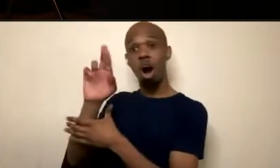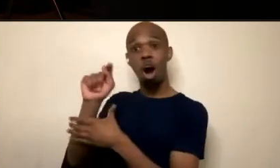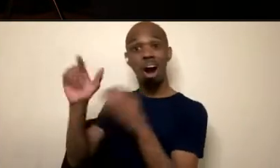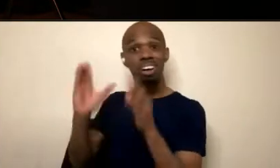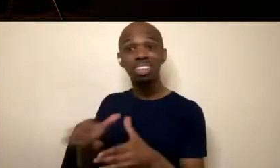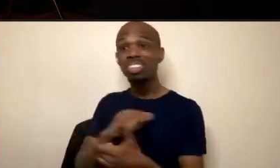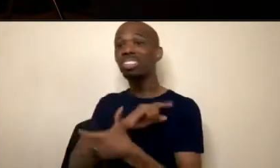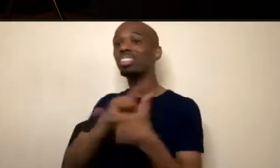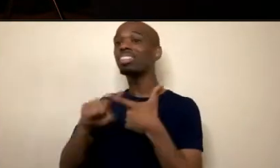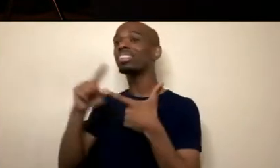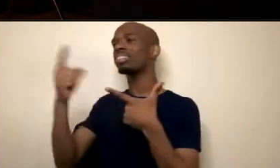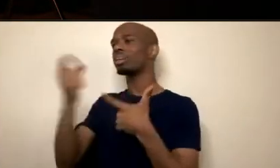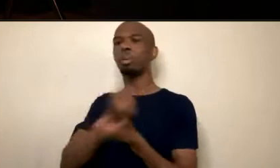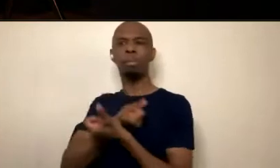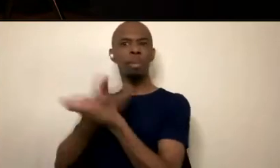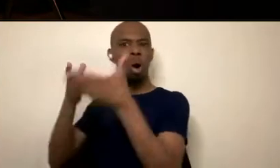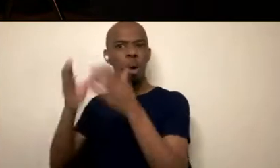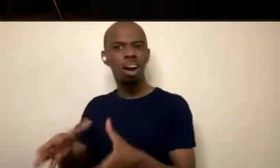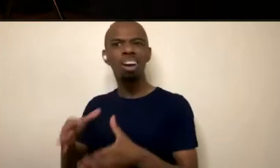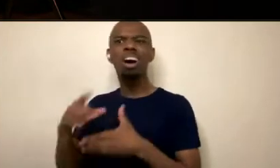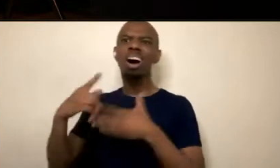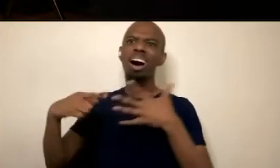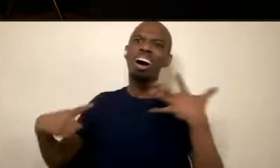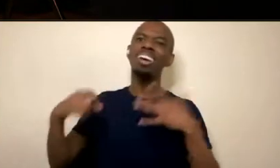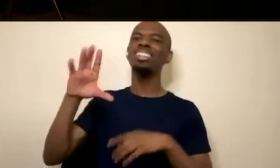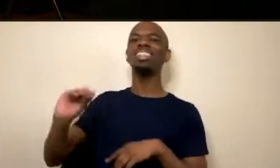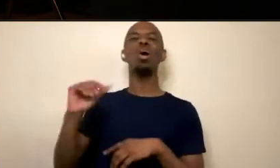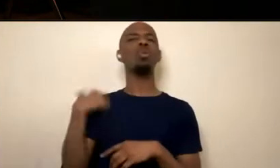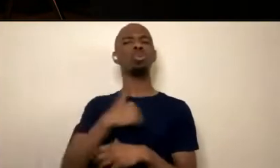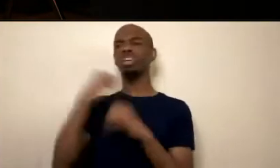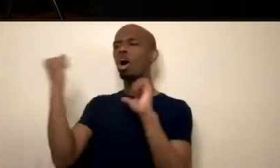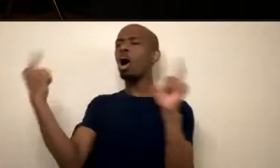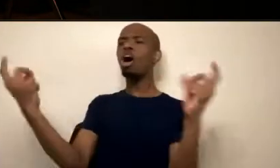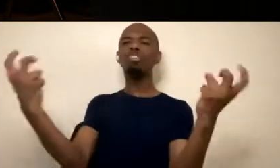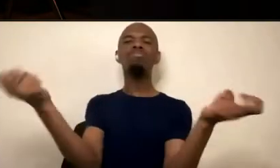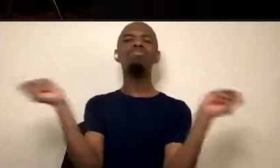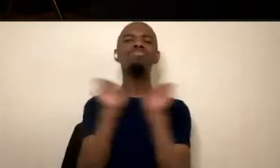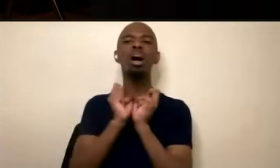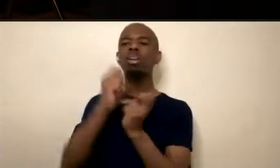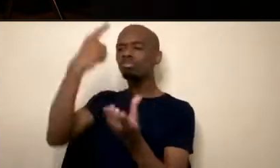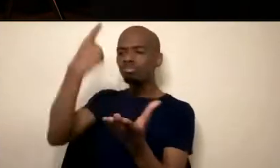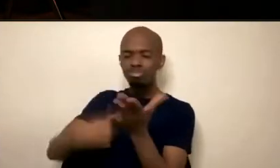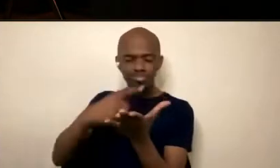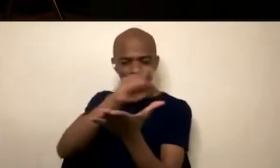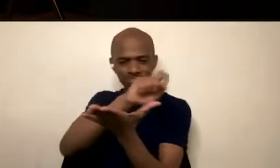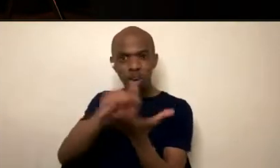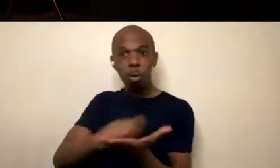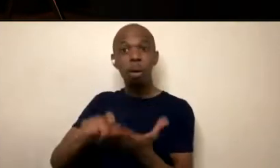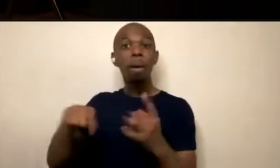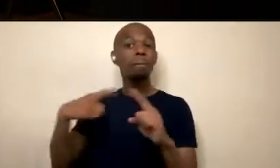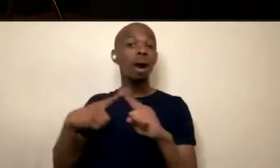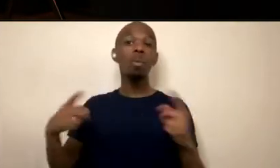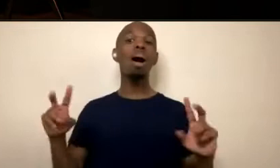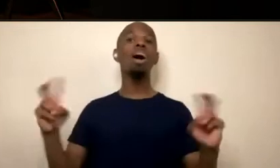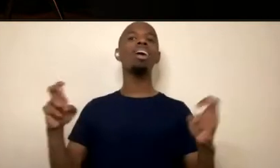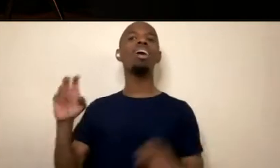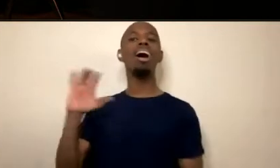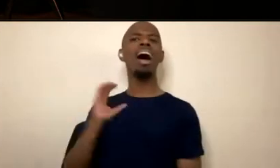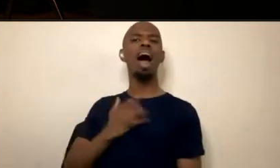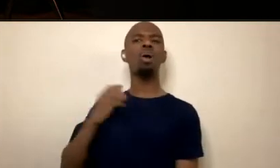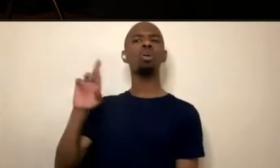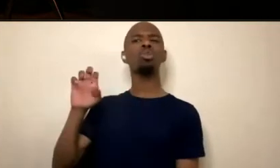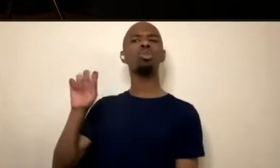to the return to home. And just, we've made some beautiful basic magazines and stuff.